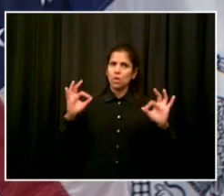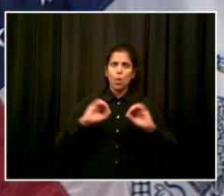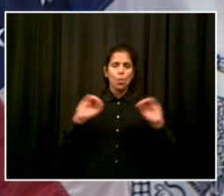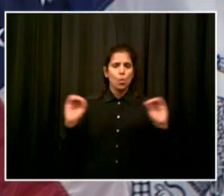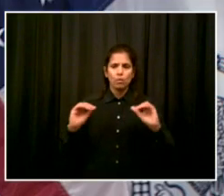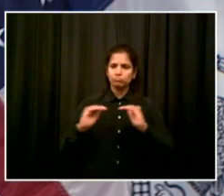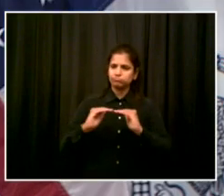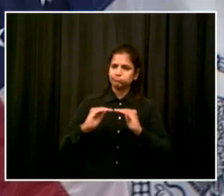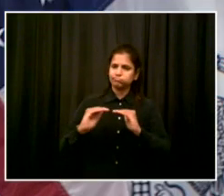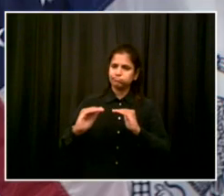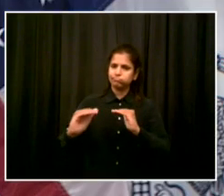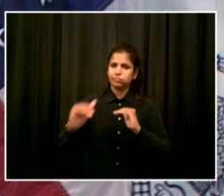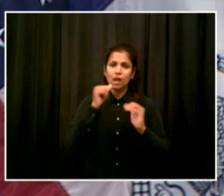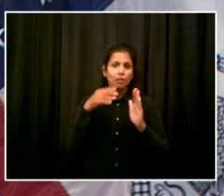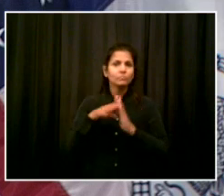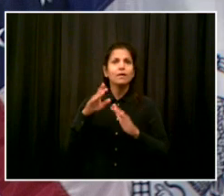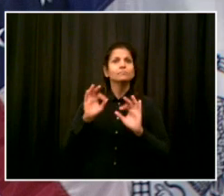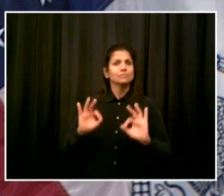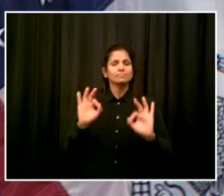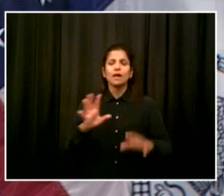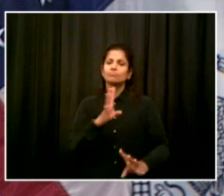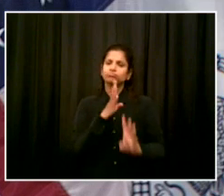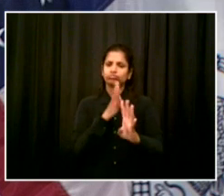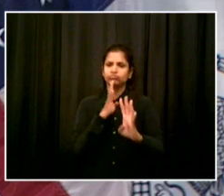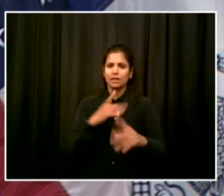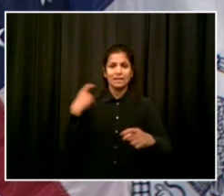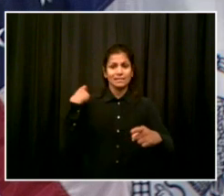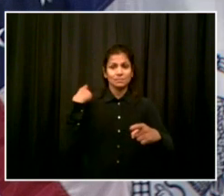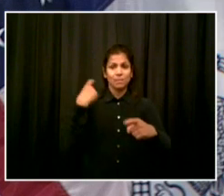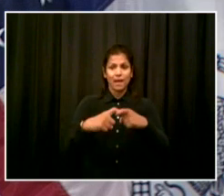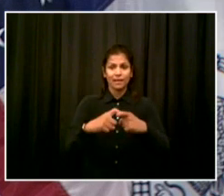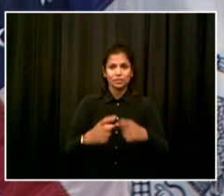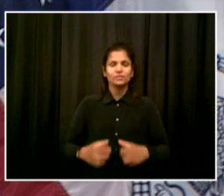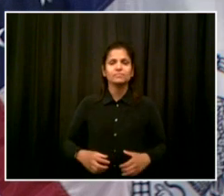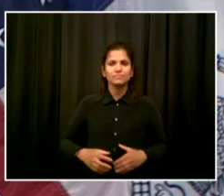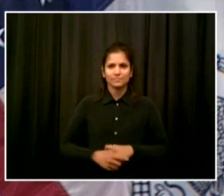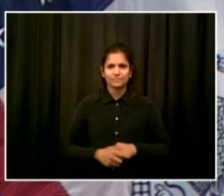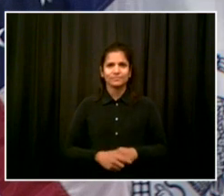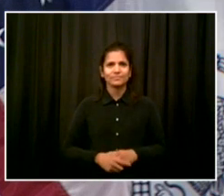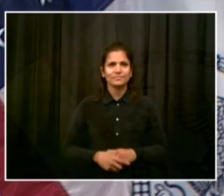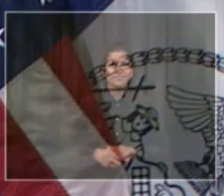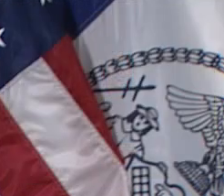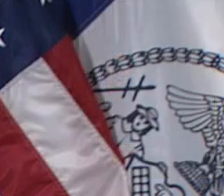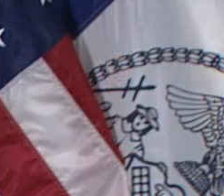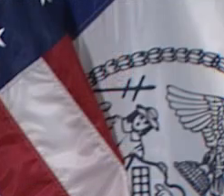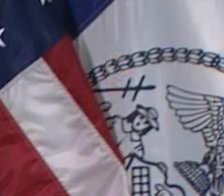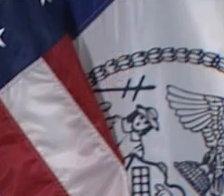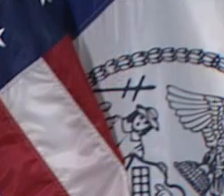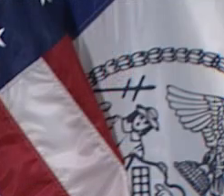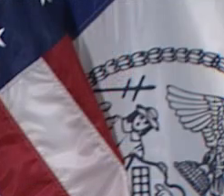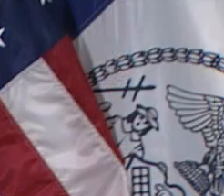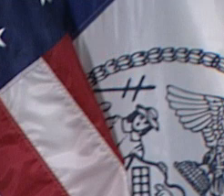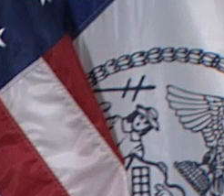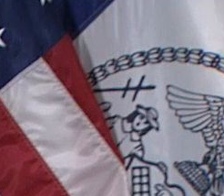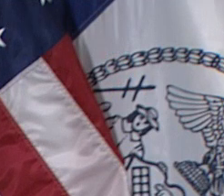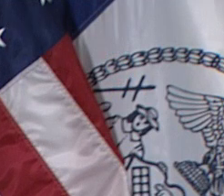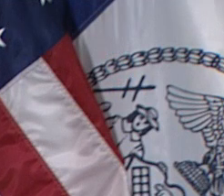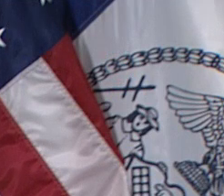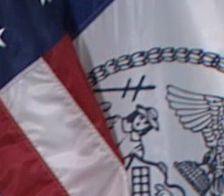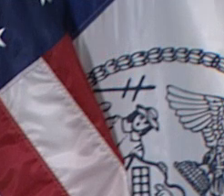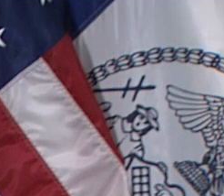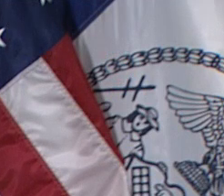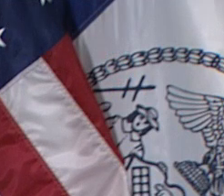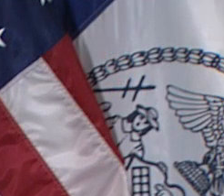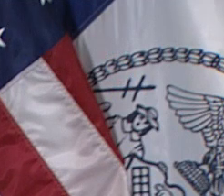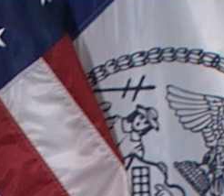Spanish. Nuestra ciudad ha estado trabajando duro para evitar propagar